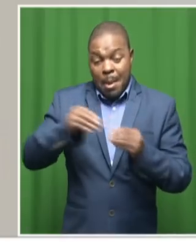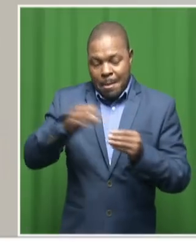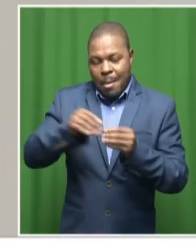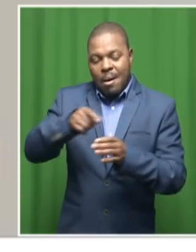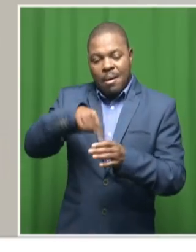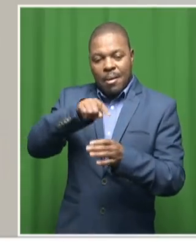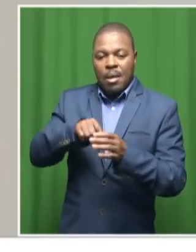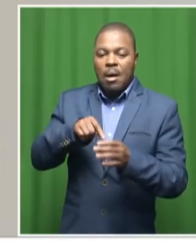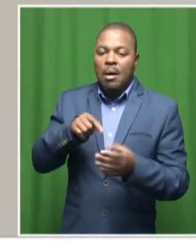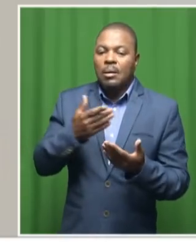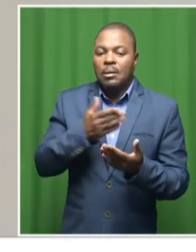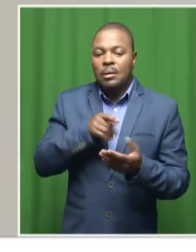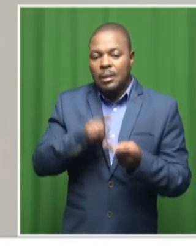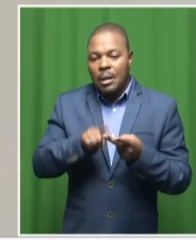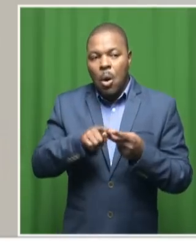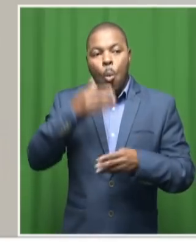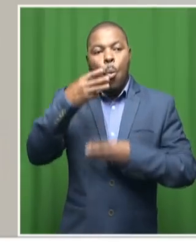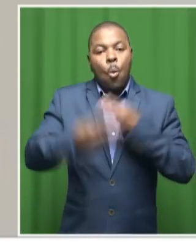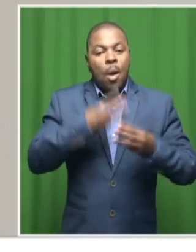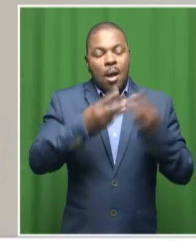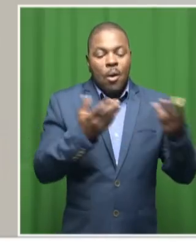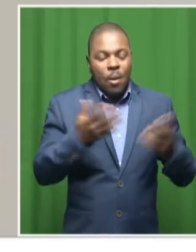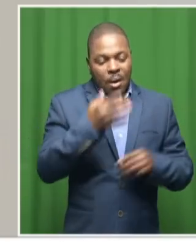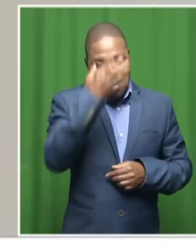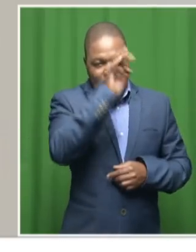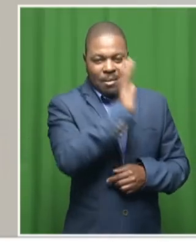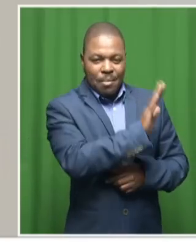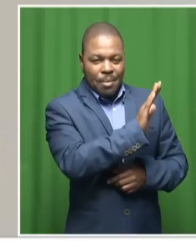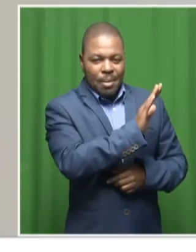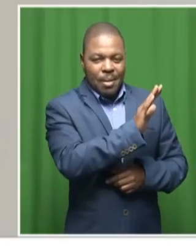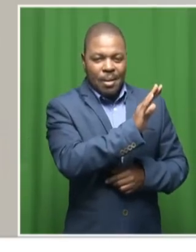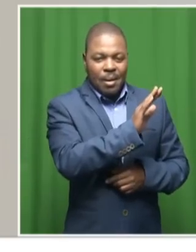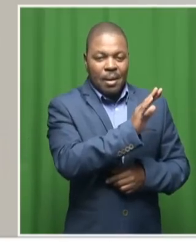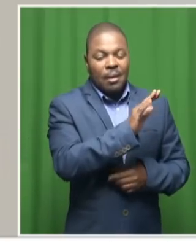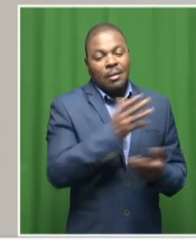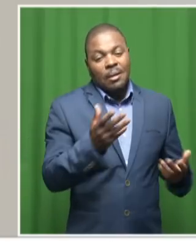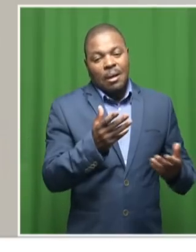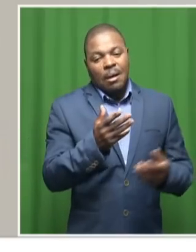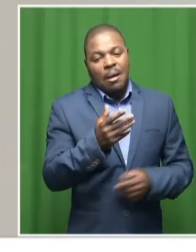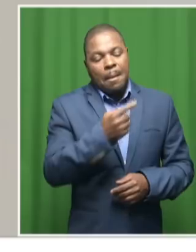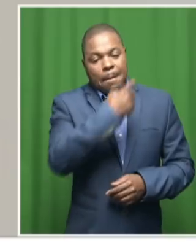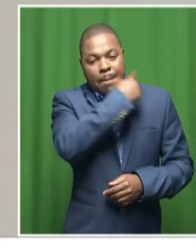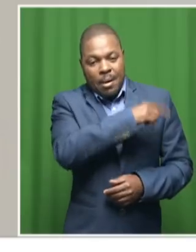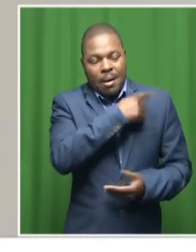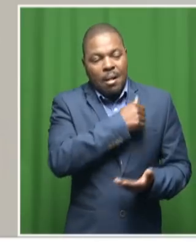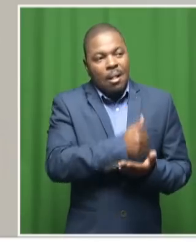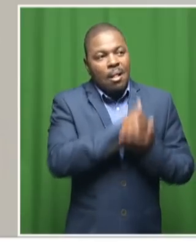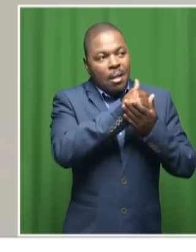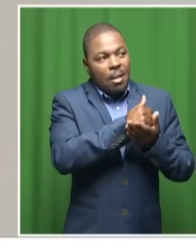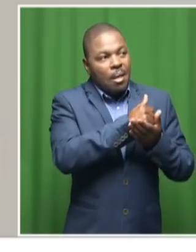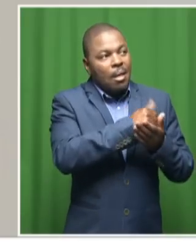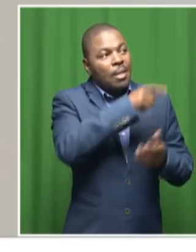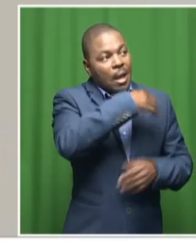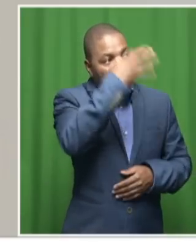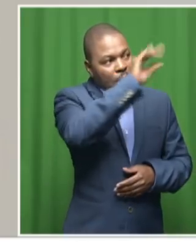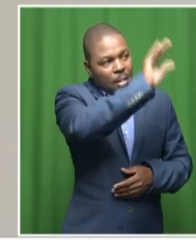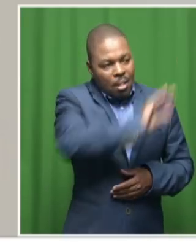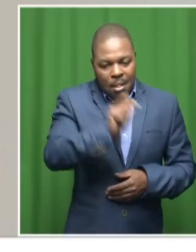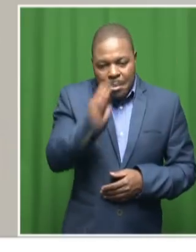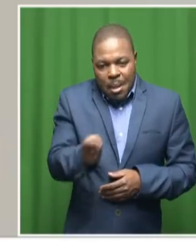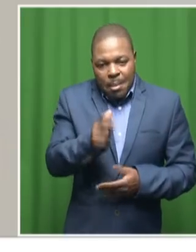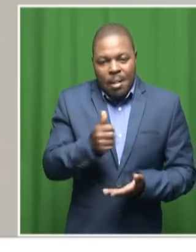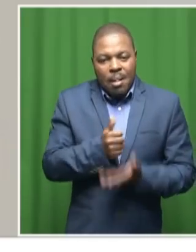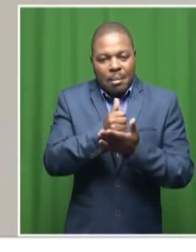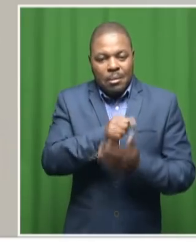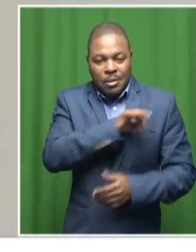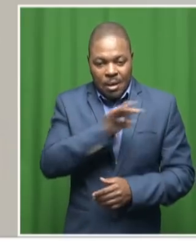members who are public servants whose at least half of their medical aid contributions are paid for by the state. Over